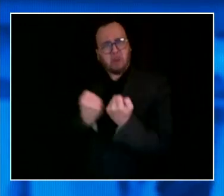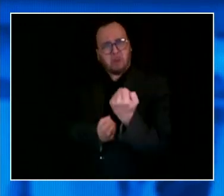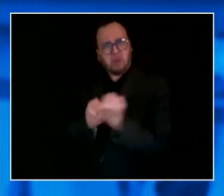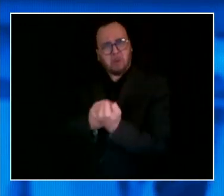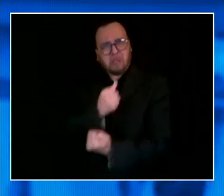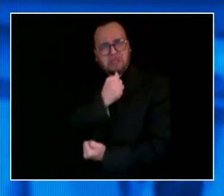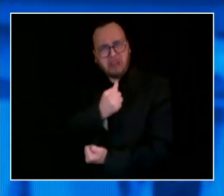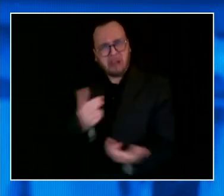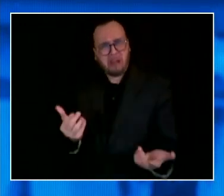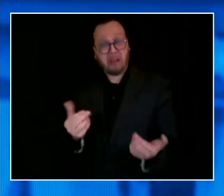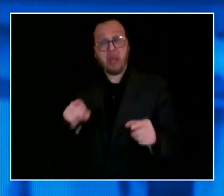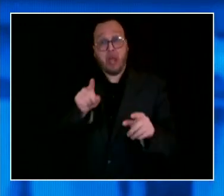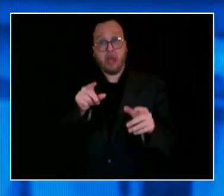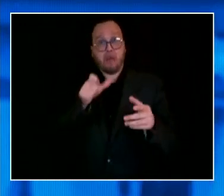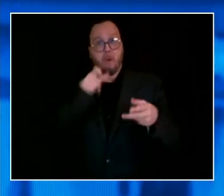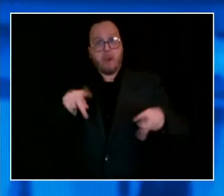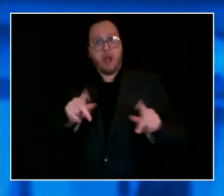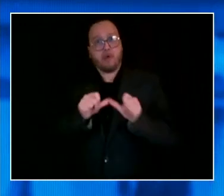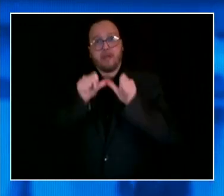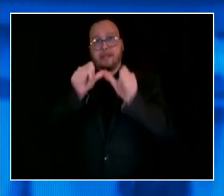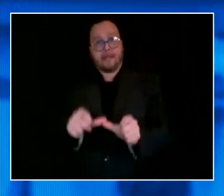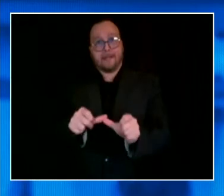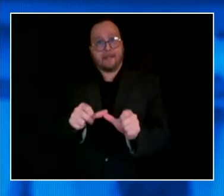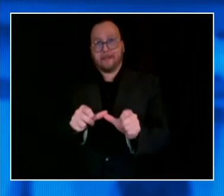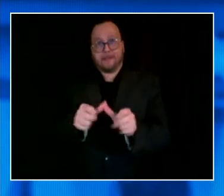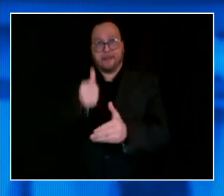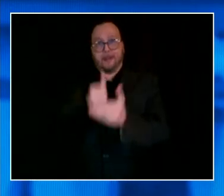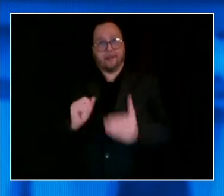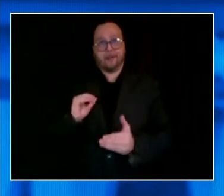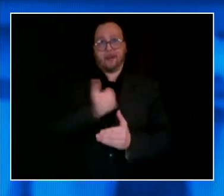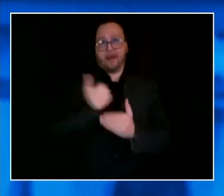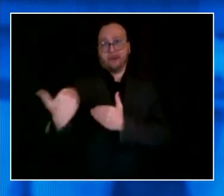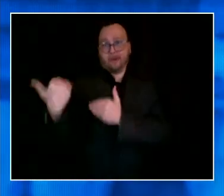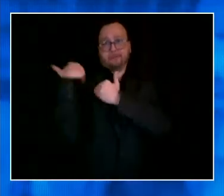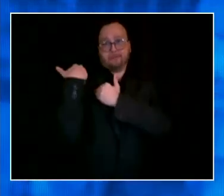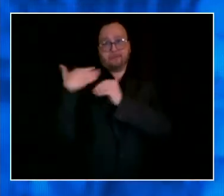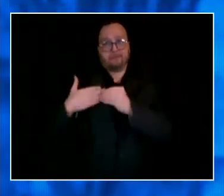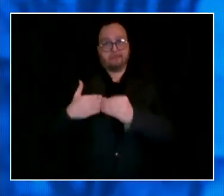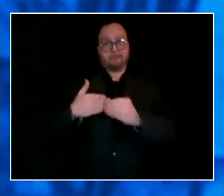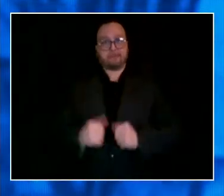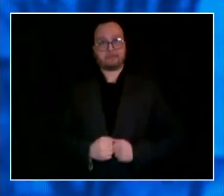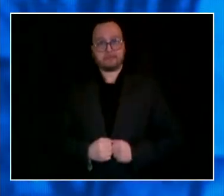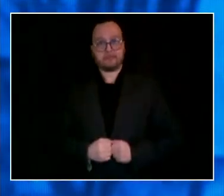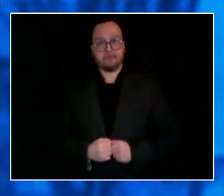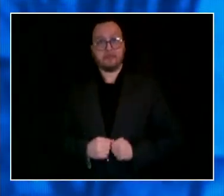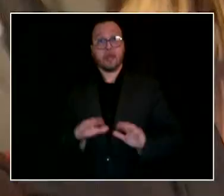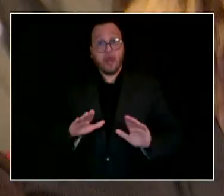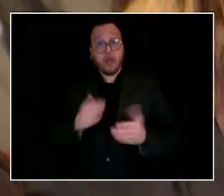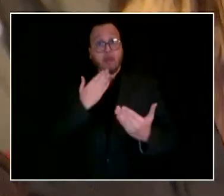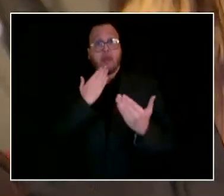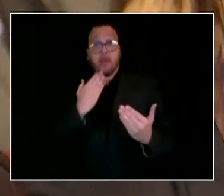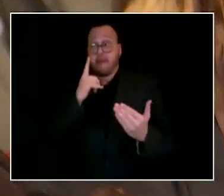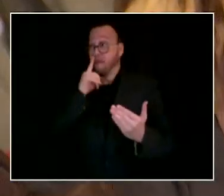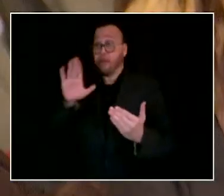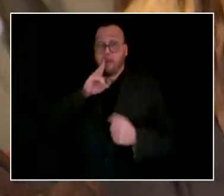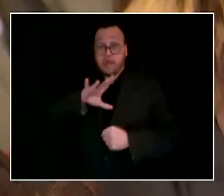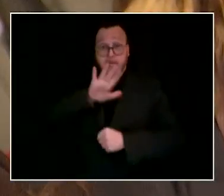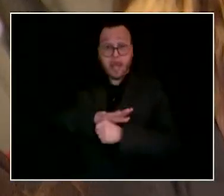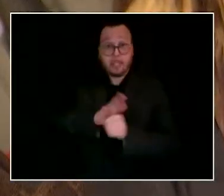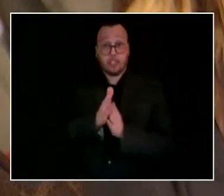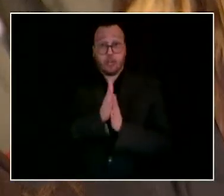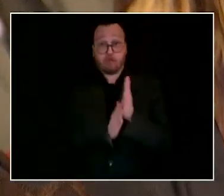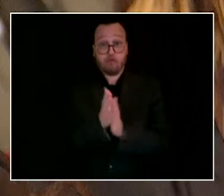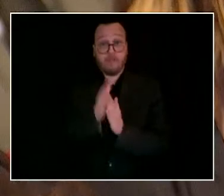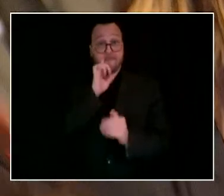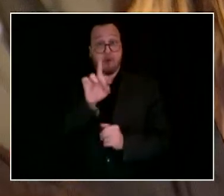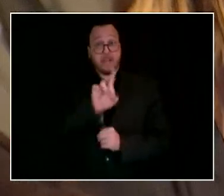going to continue under our watch. Thanks to the dedication and drive of Deputy Mayor